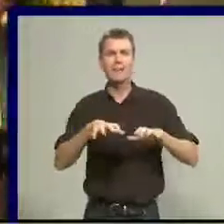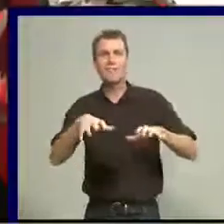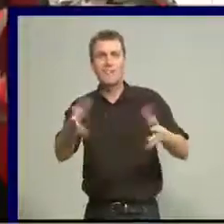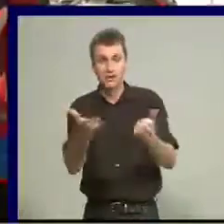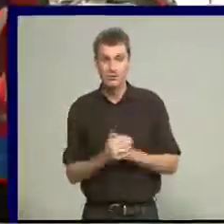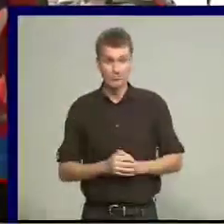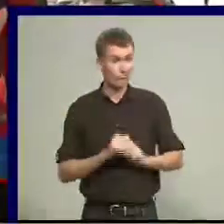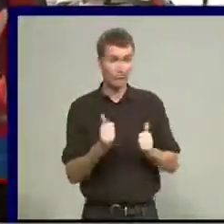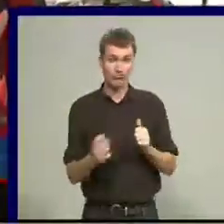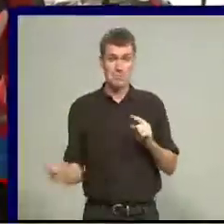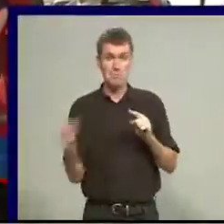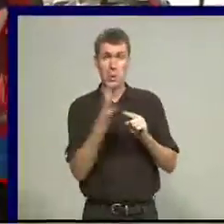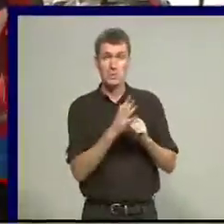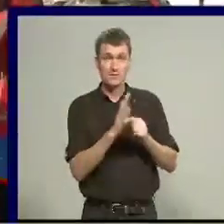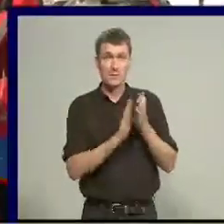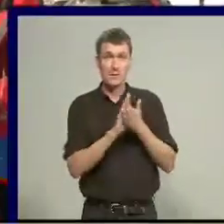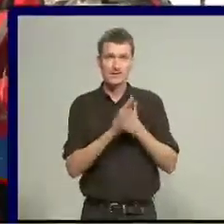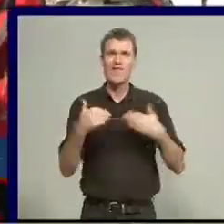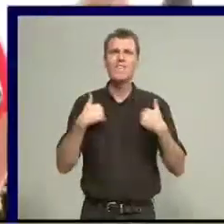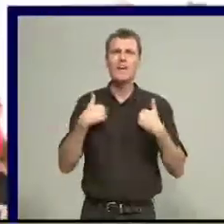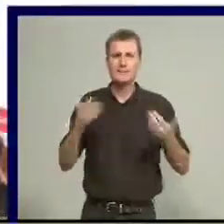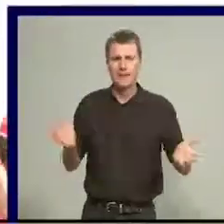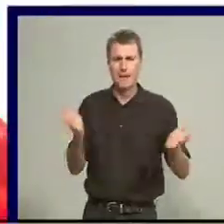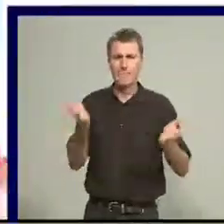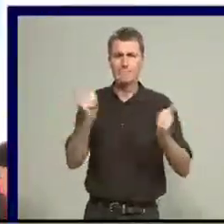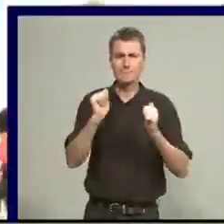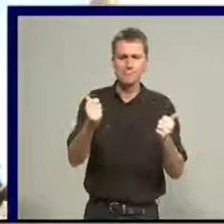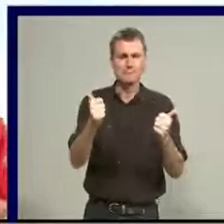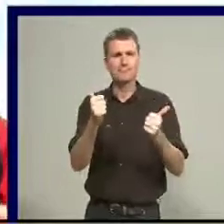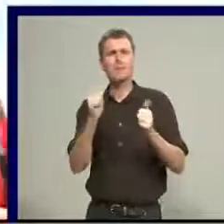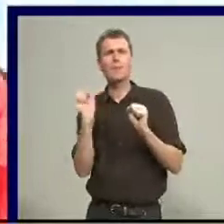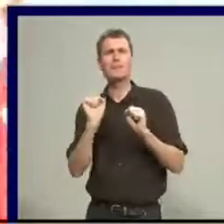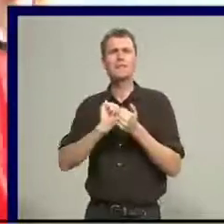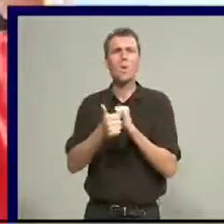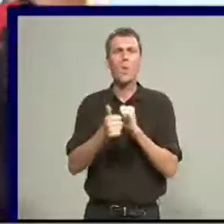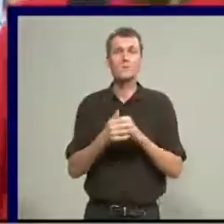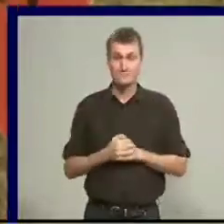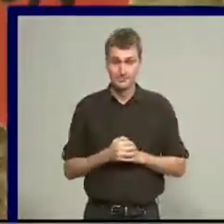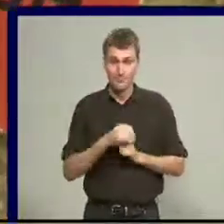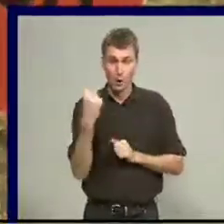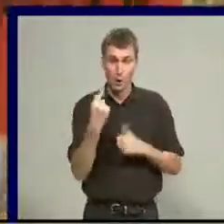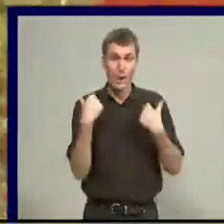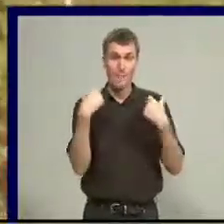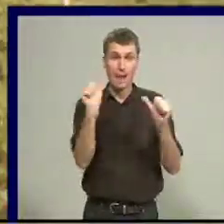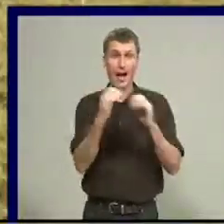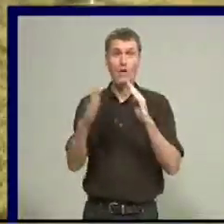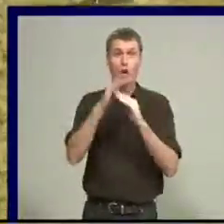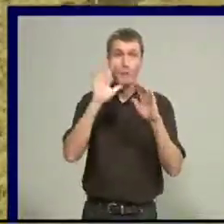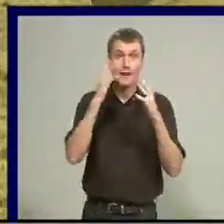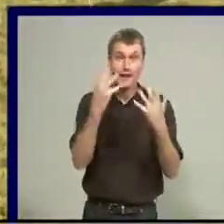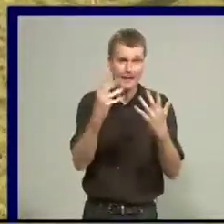their fitness up and, it's just a good winter sport. For those who nabbed themselves a top 10 placing to head into the next